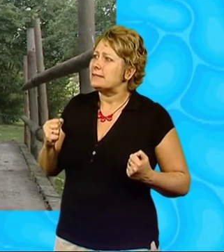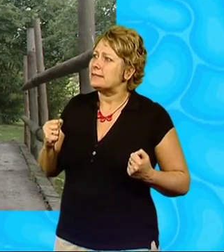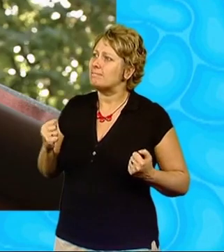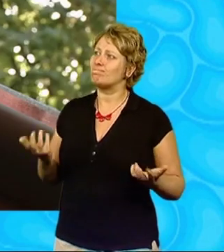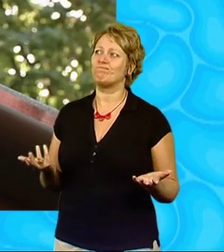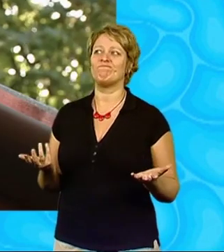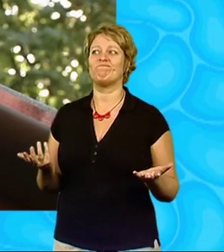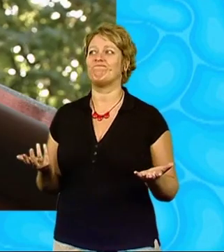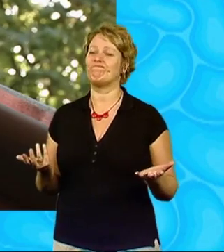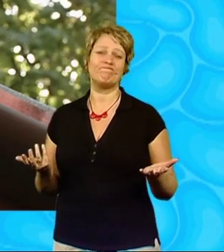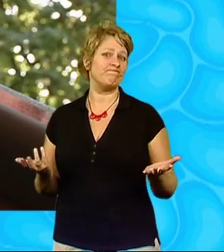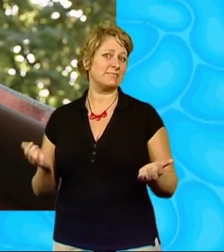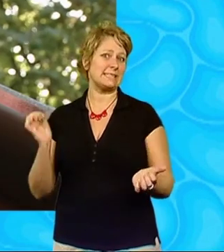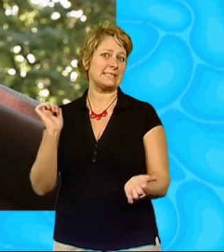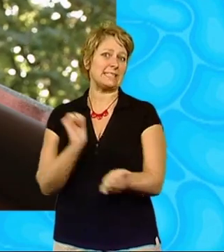It's stuck.